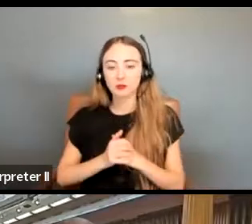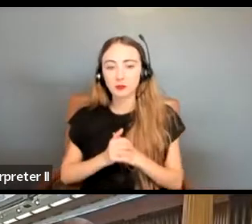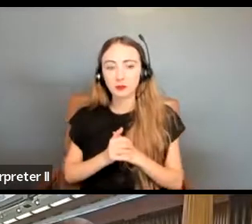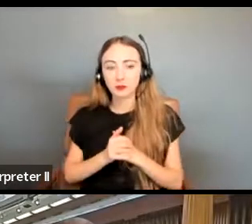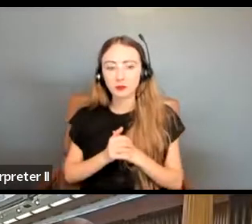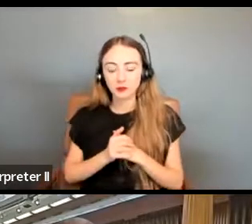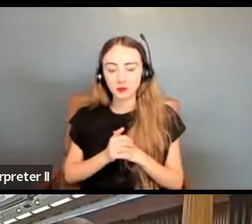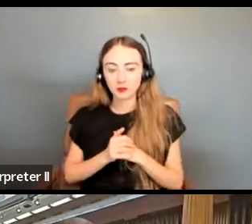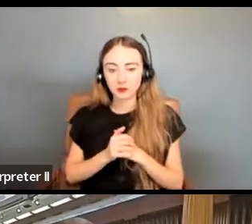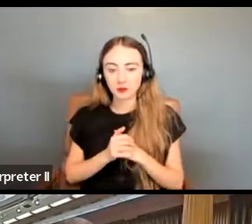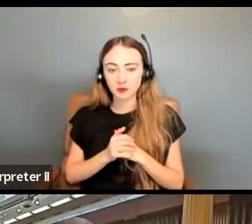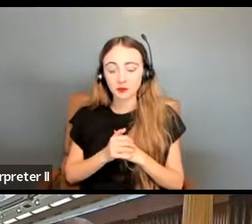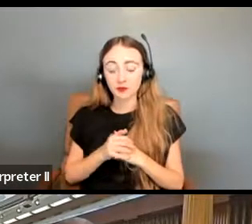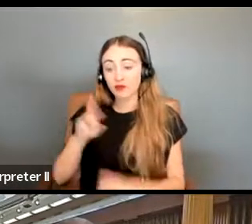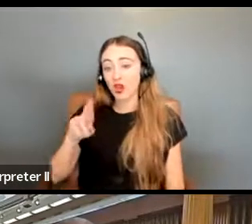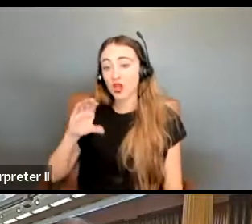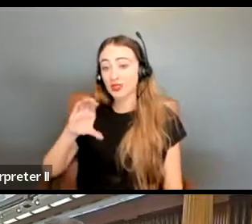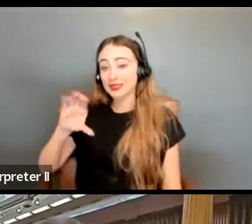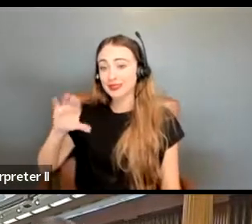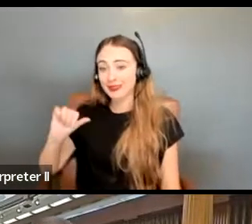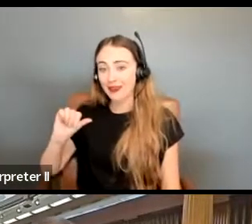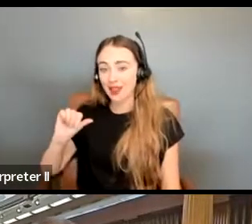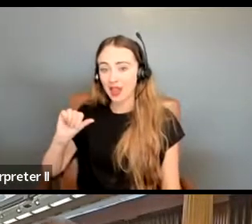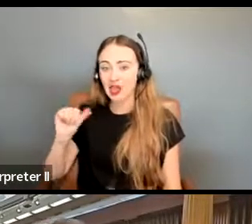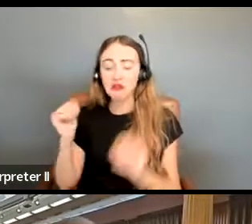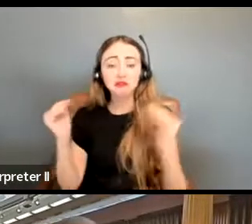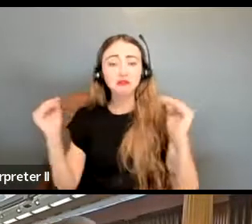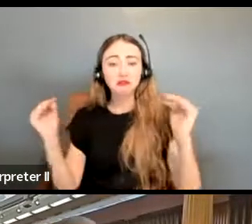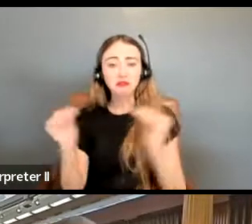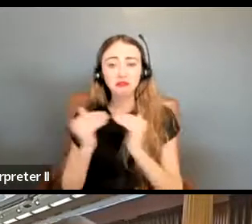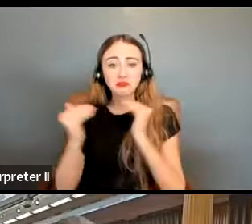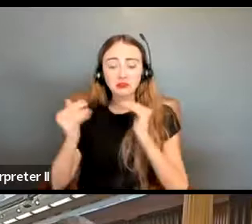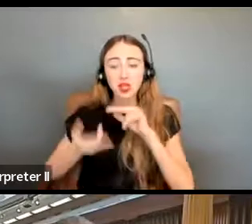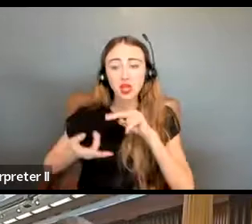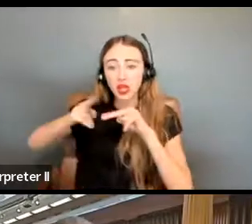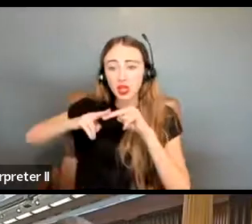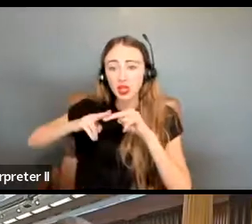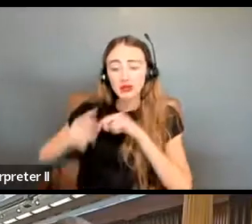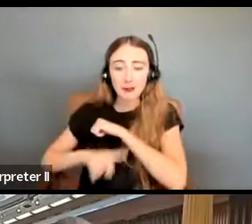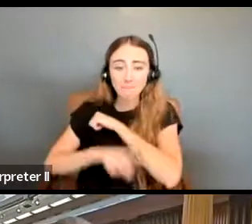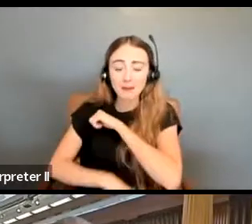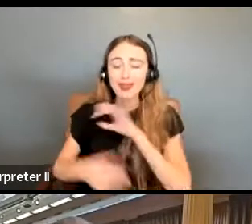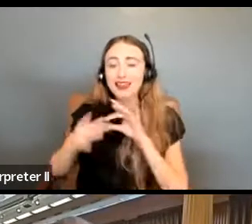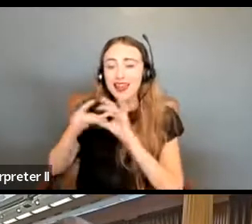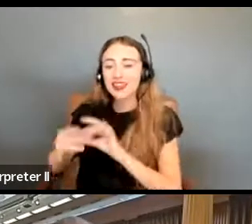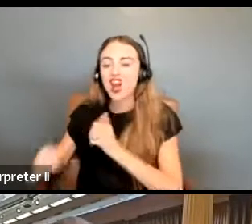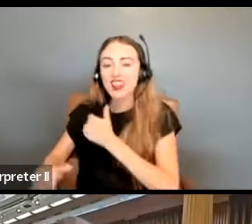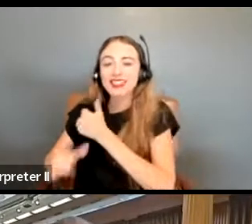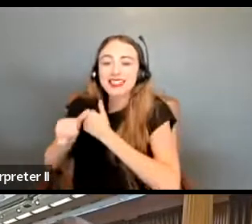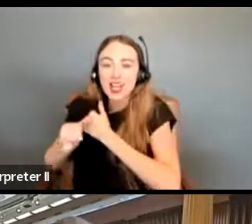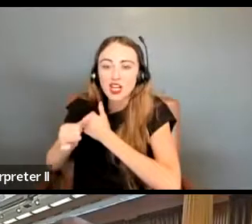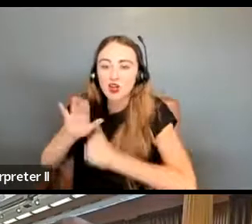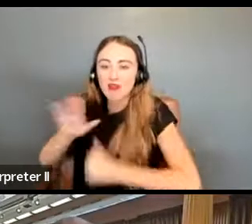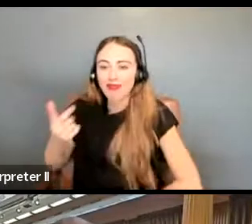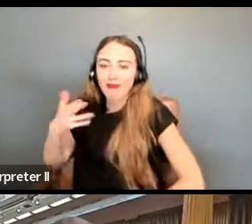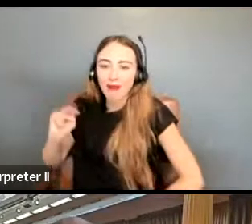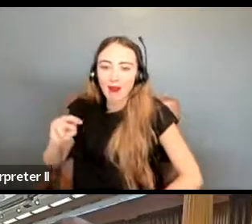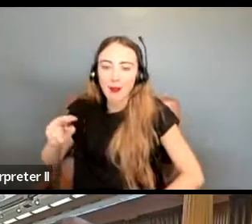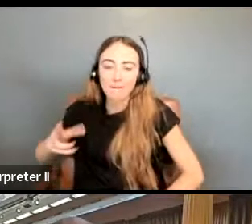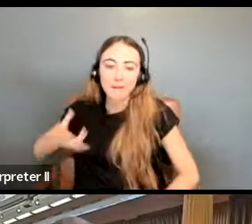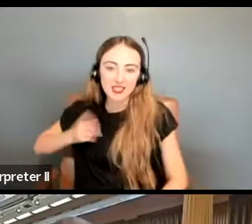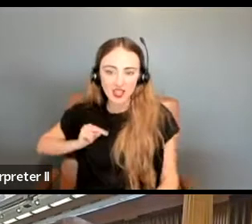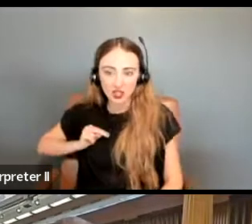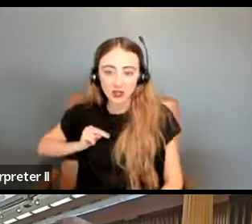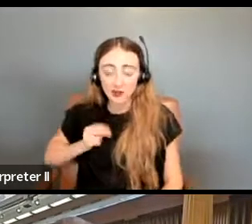The RCCA proportionately increases penalties based on the dangerousness of firearm possession.